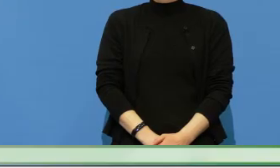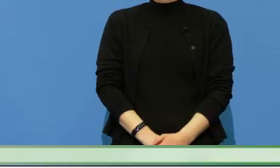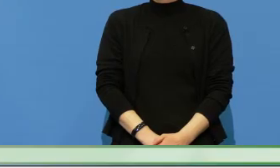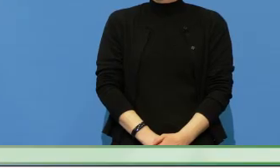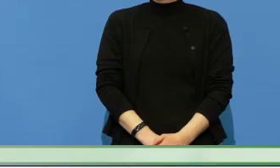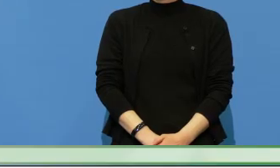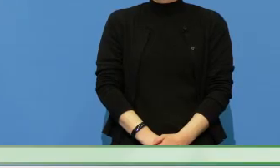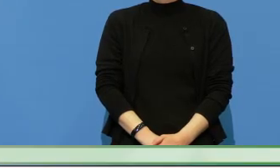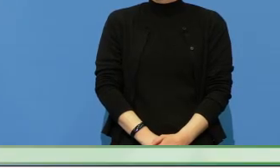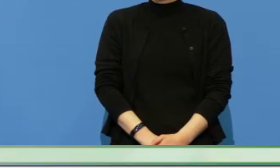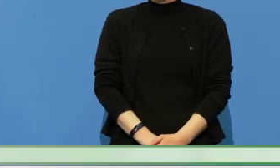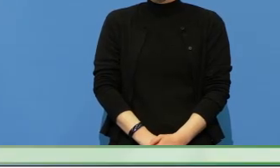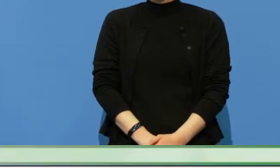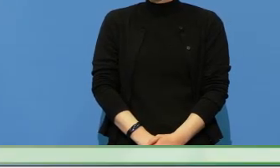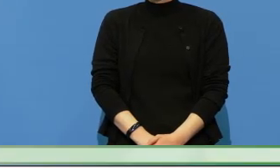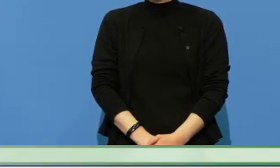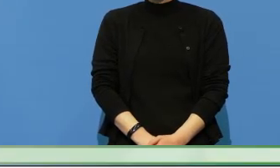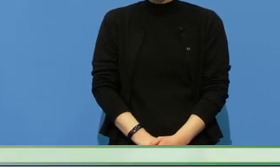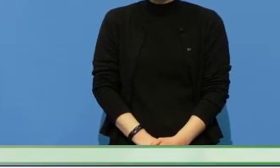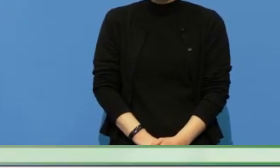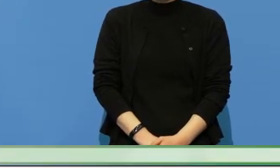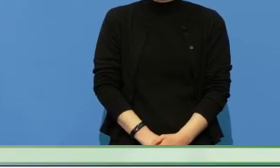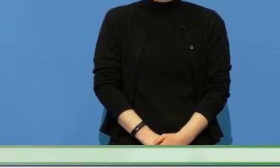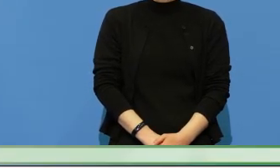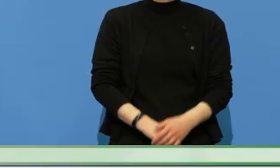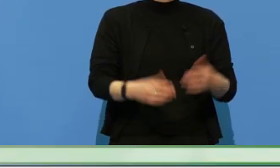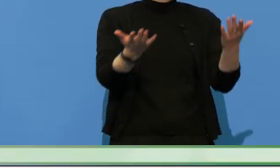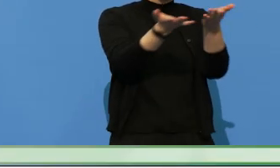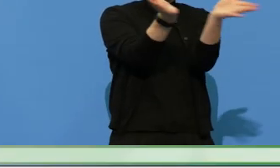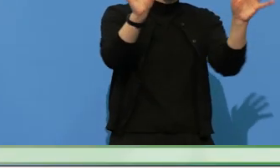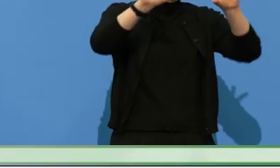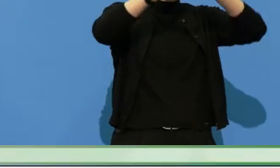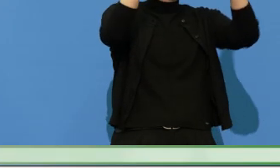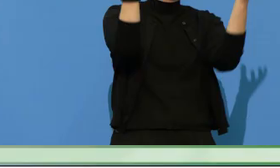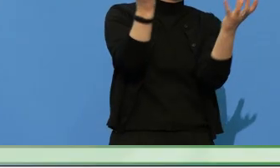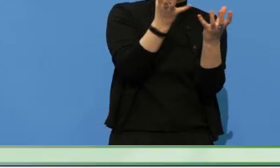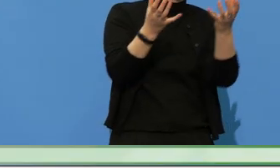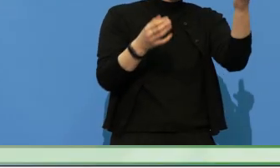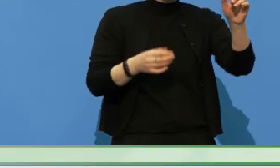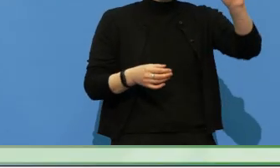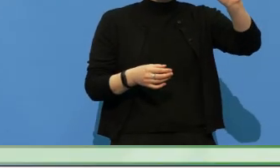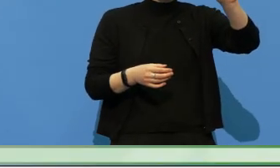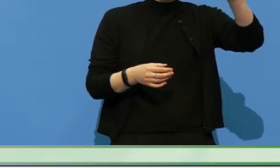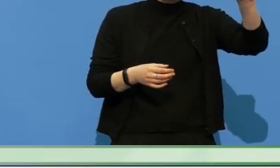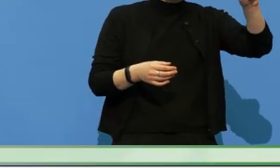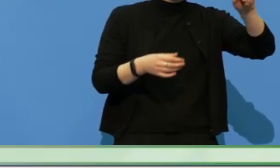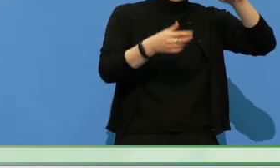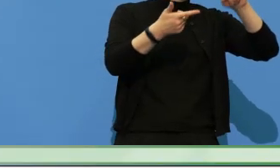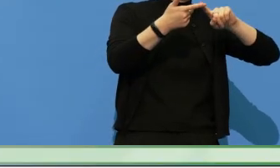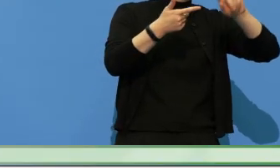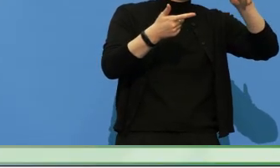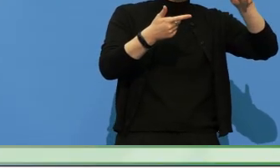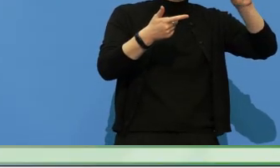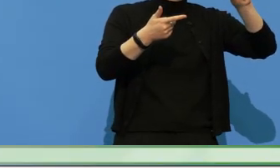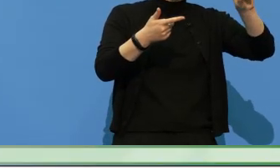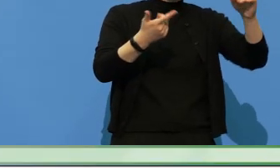can find in the international norms like ADA or European ISO with disabilities. So we get a